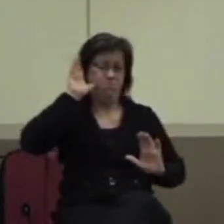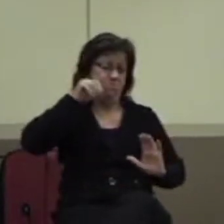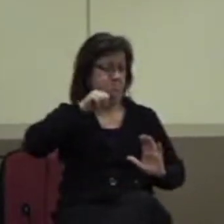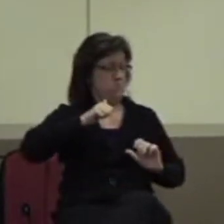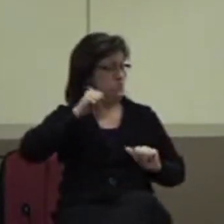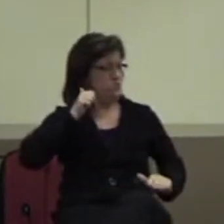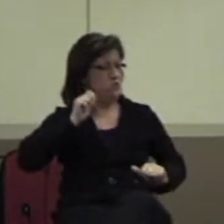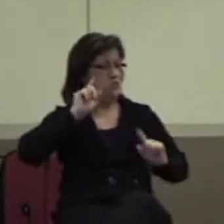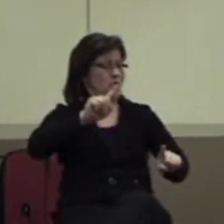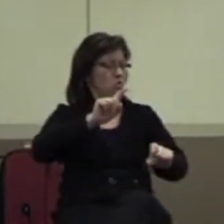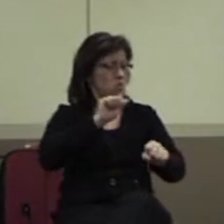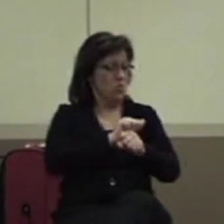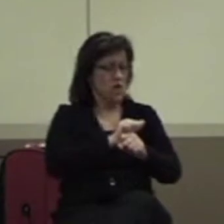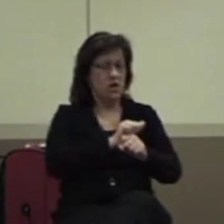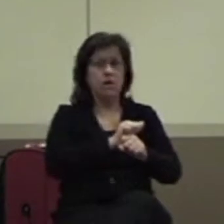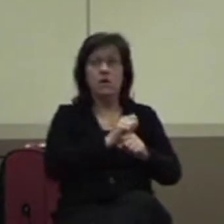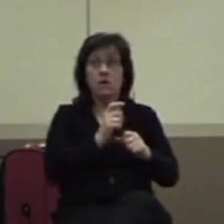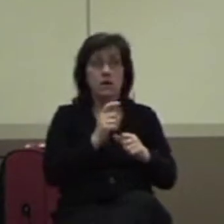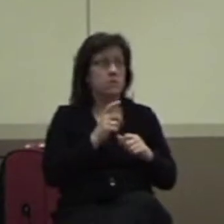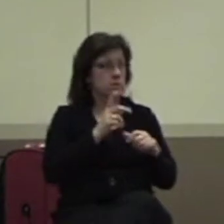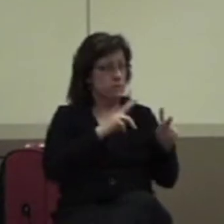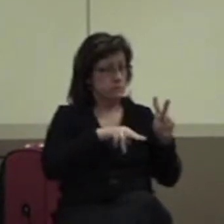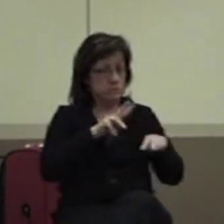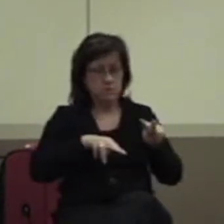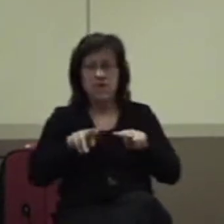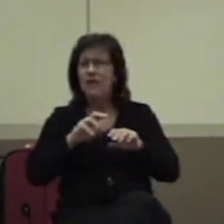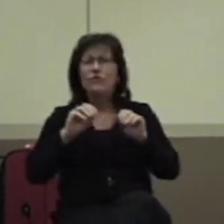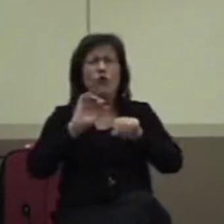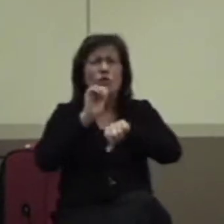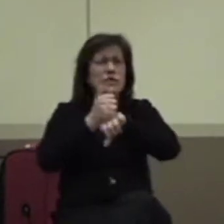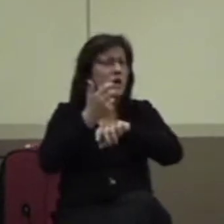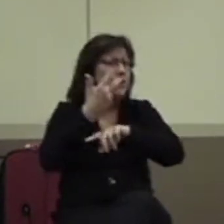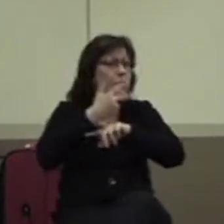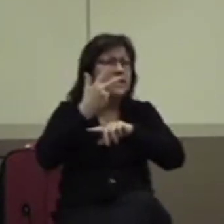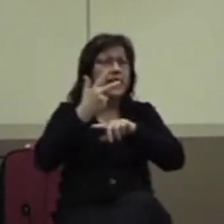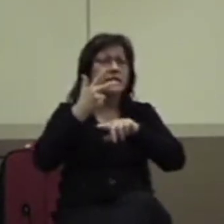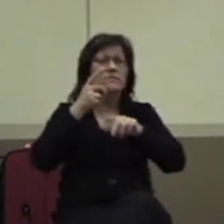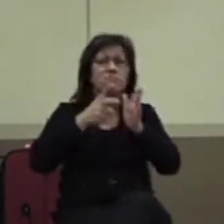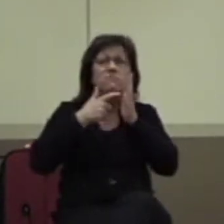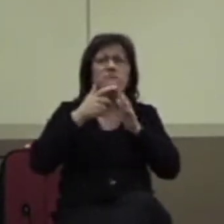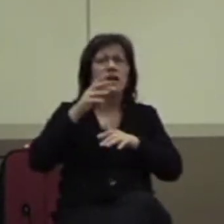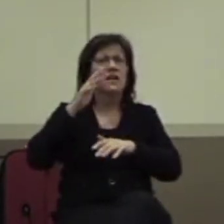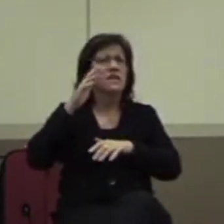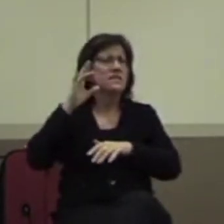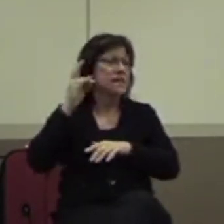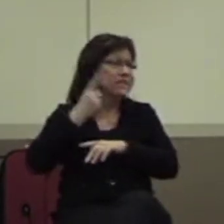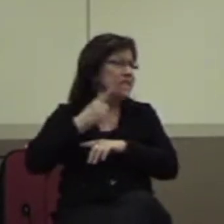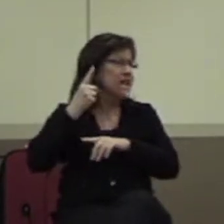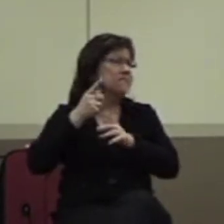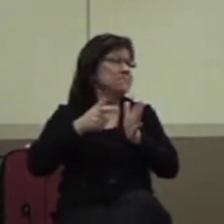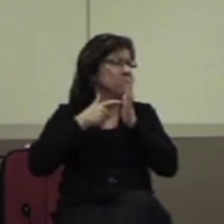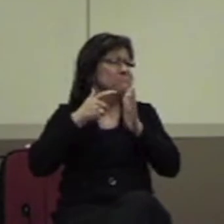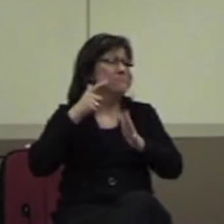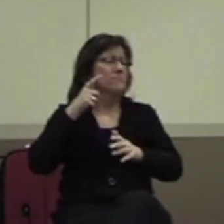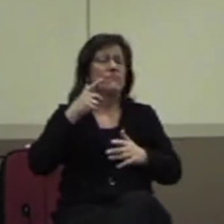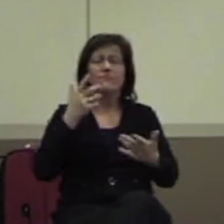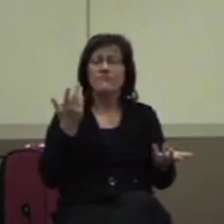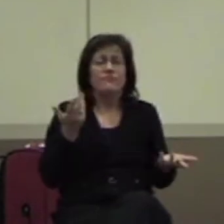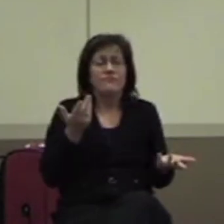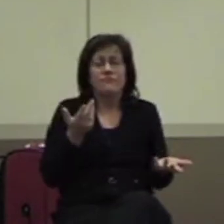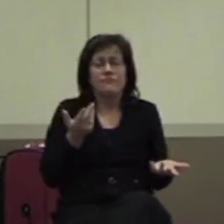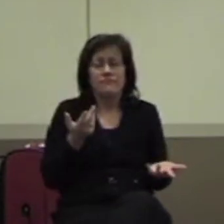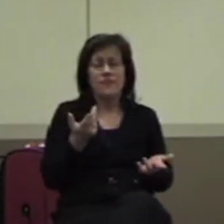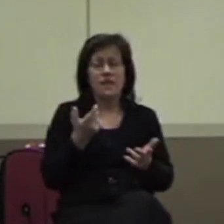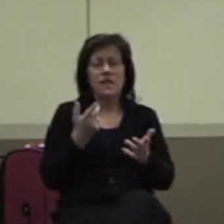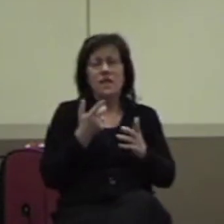going to do once I figured that out. There's no set, 3 days of data, 5 days of data, 7 days of data.